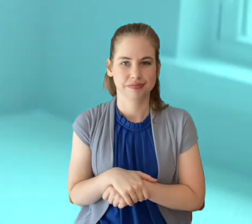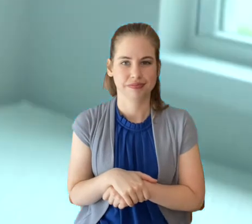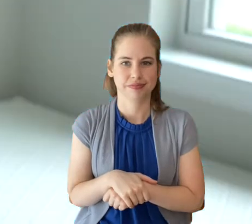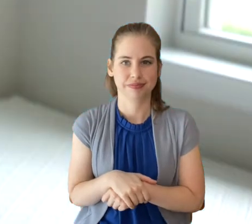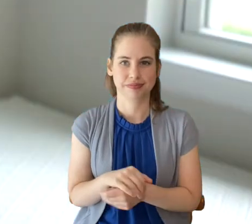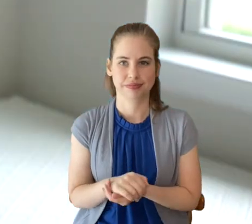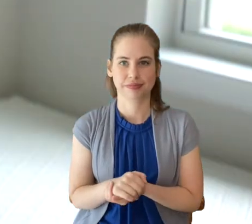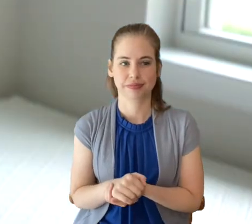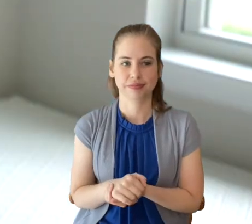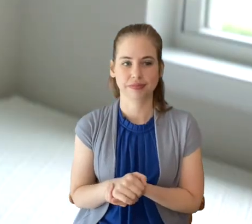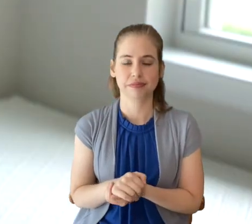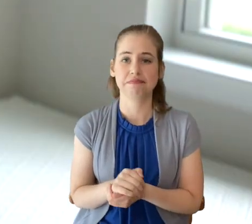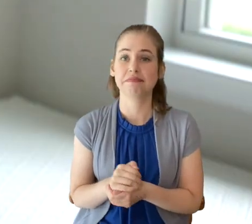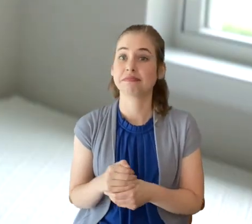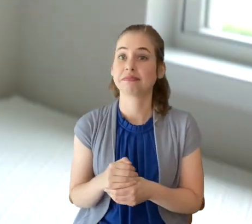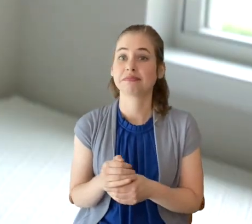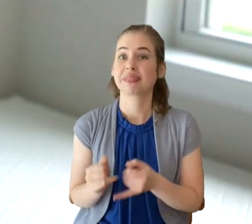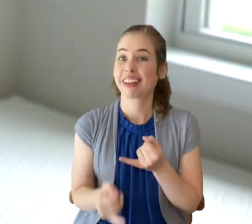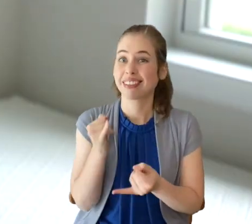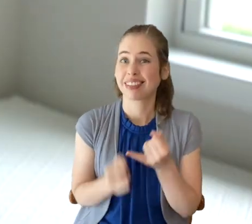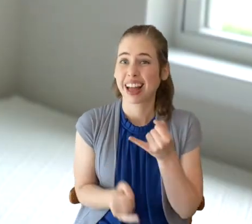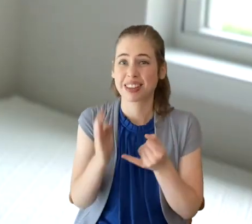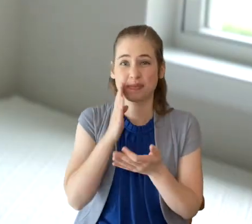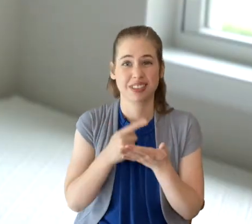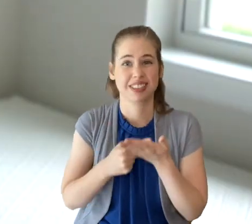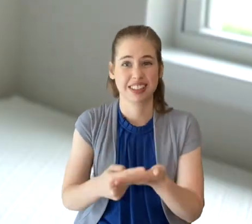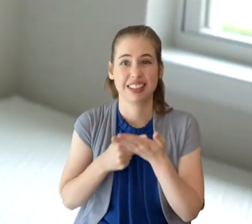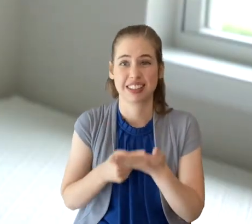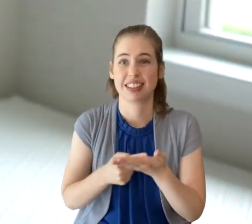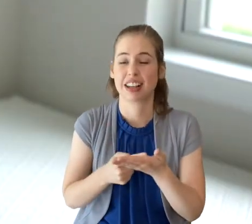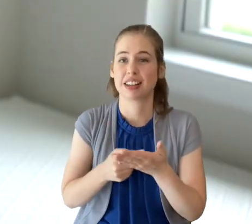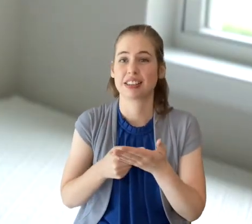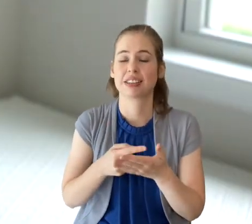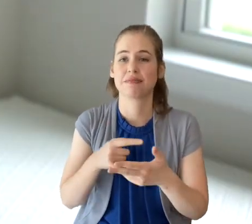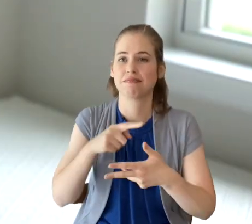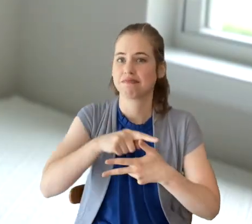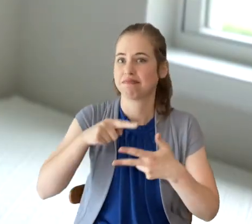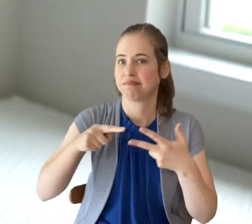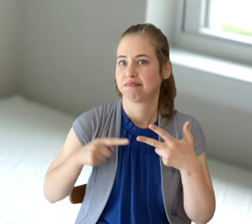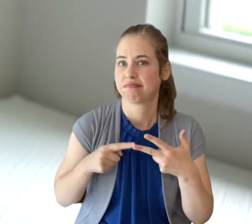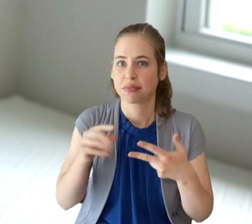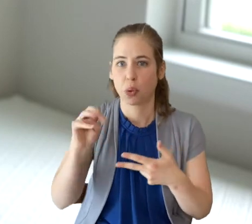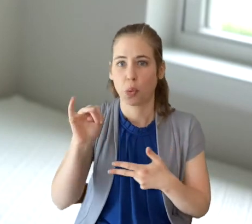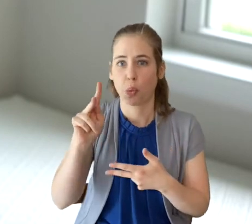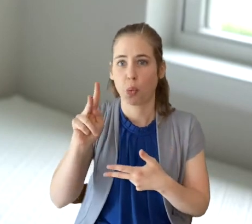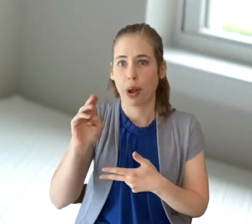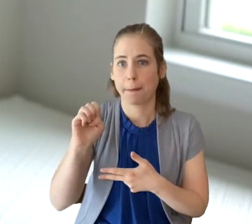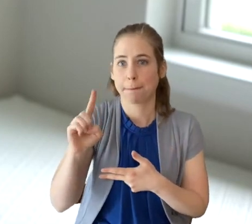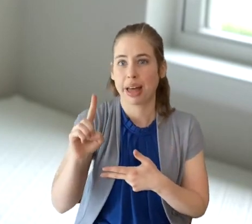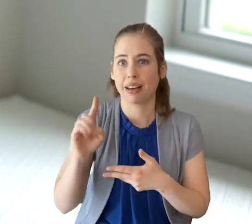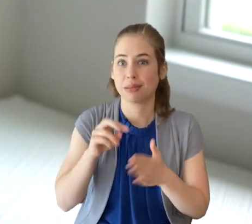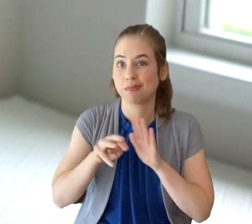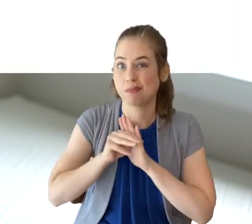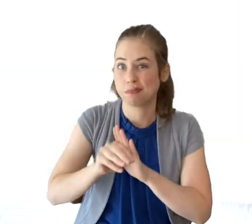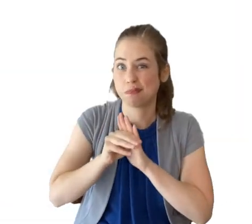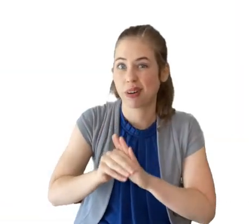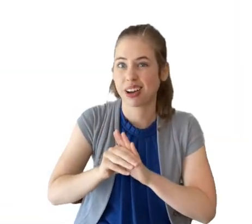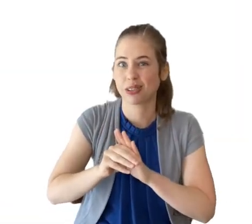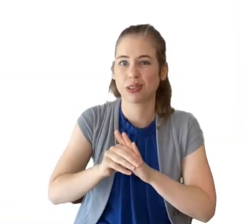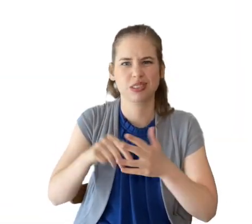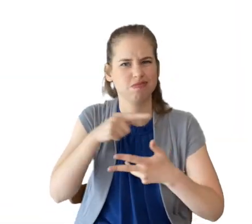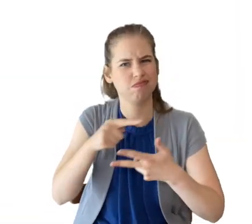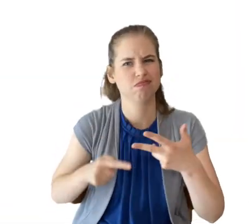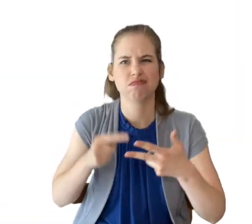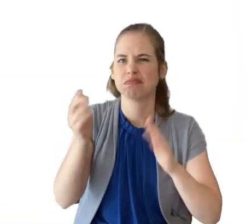So let's finish up with understanding what the differences are between each WinkBed model and which one might be right for you. So